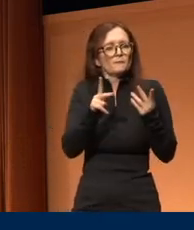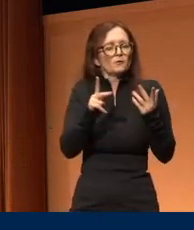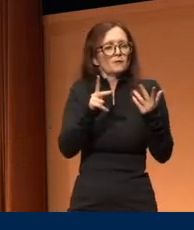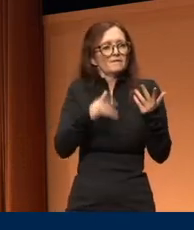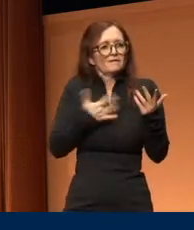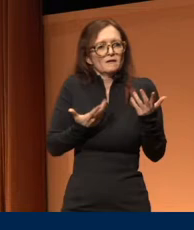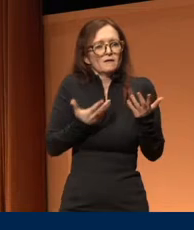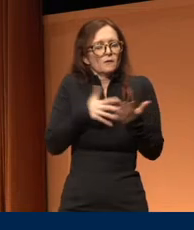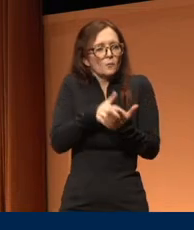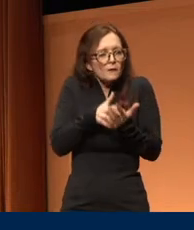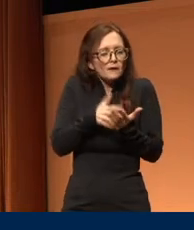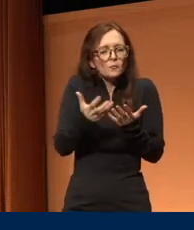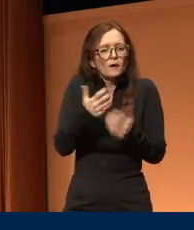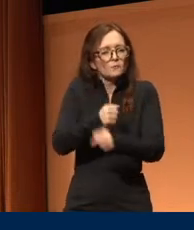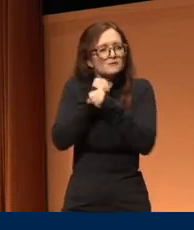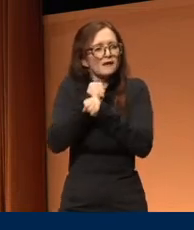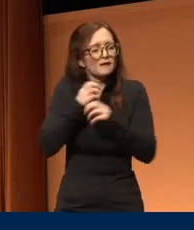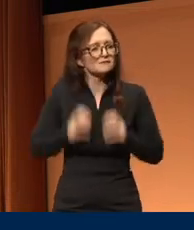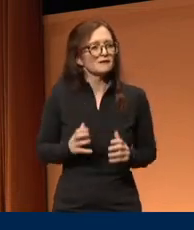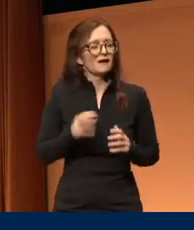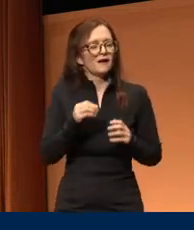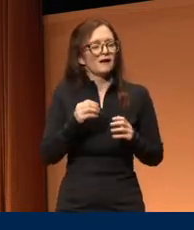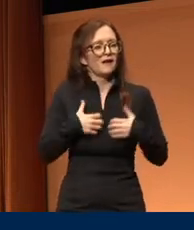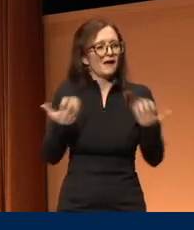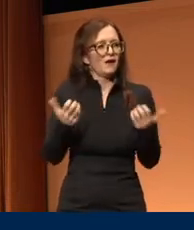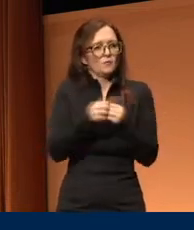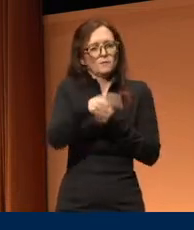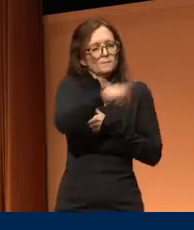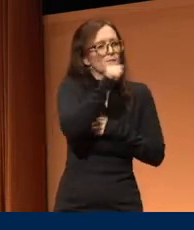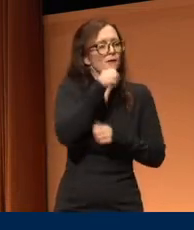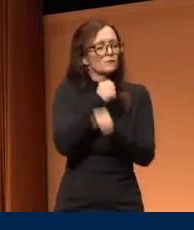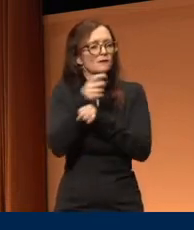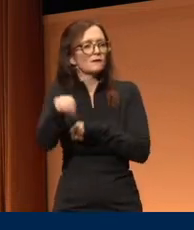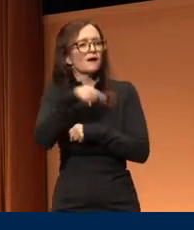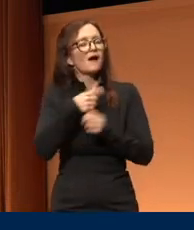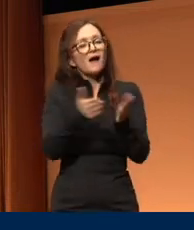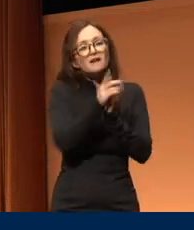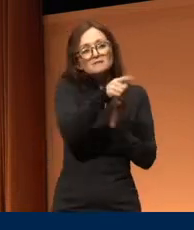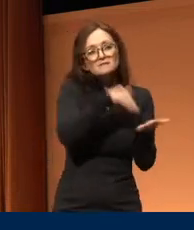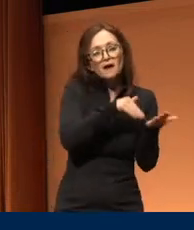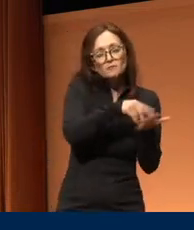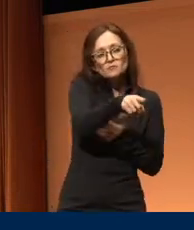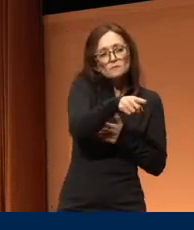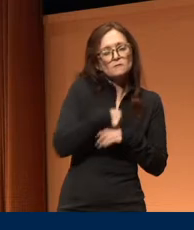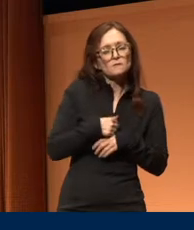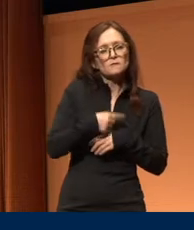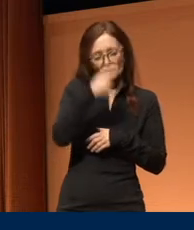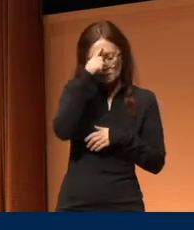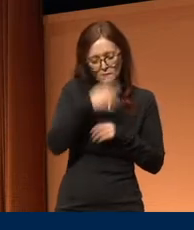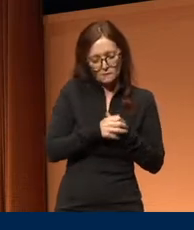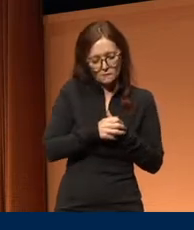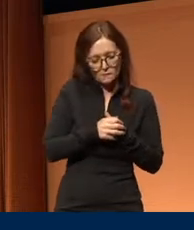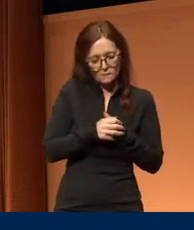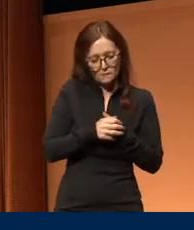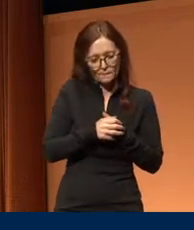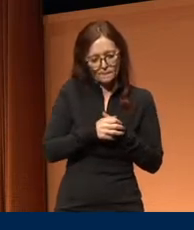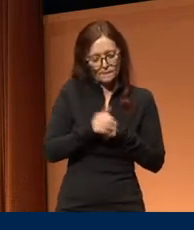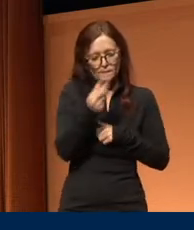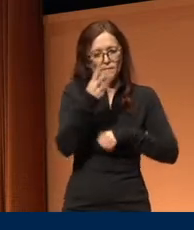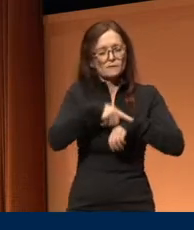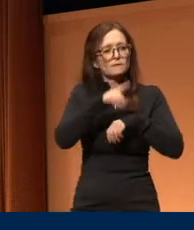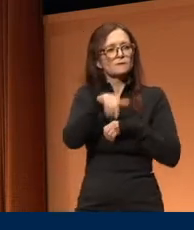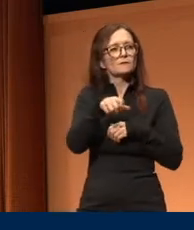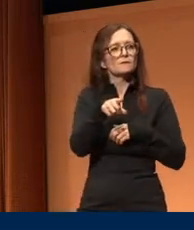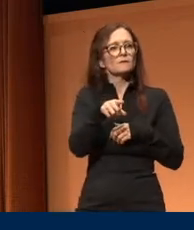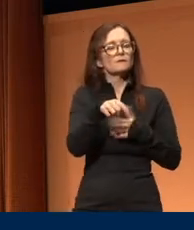protective of his fellow citizens and angry on their behalf. I asked him, "You've been banging your fist on the table many times in this